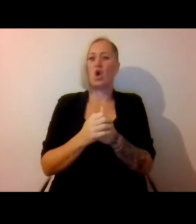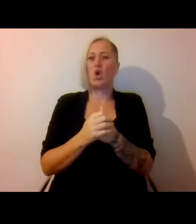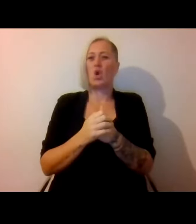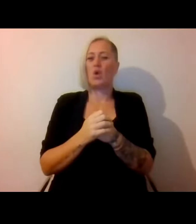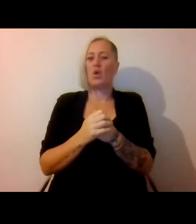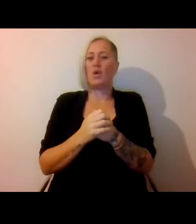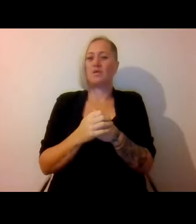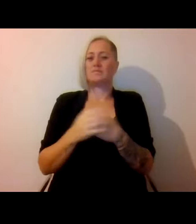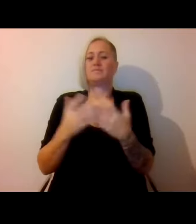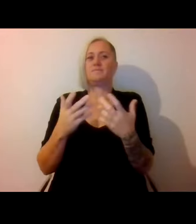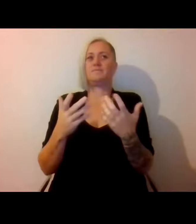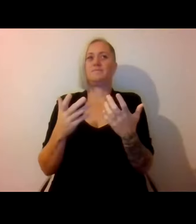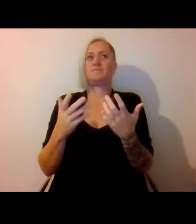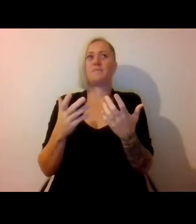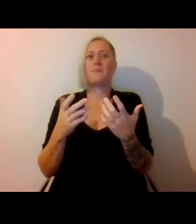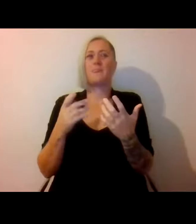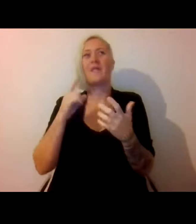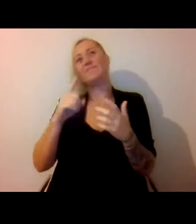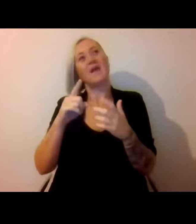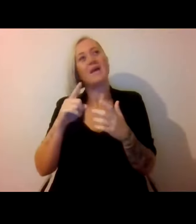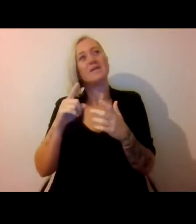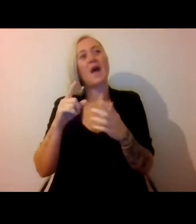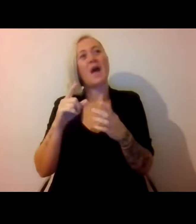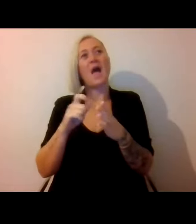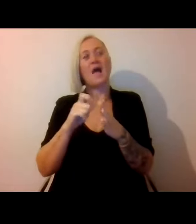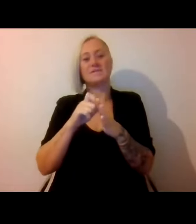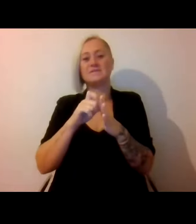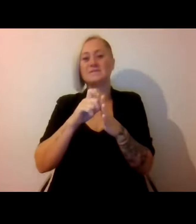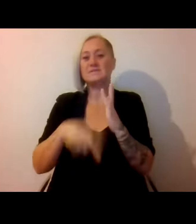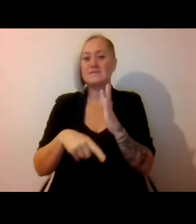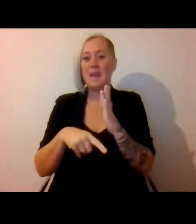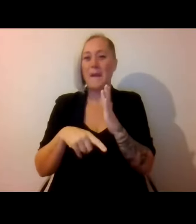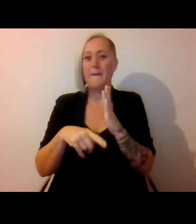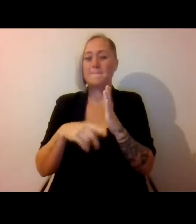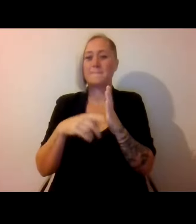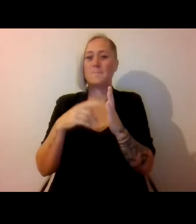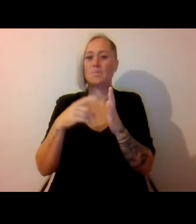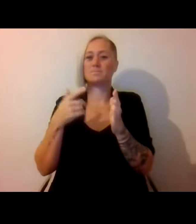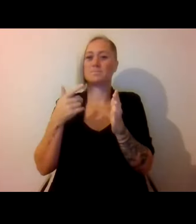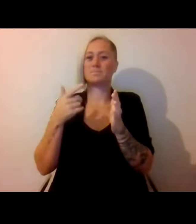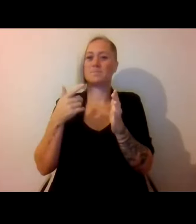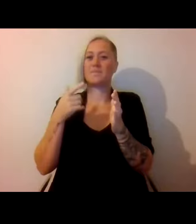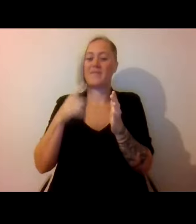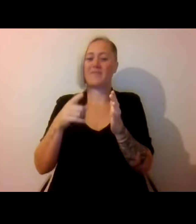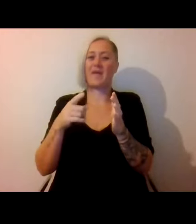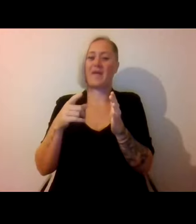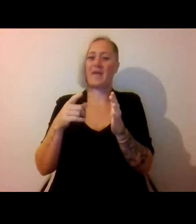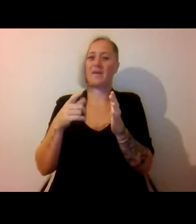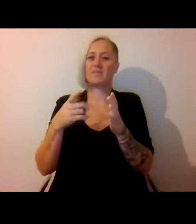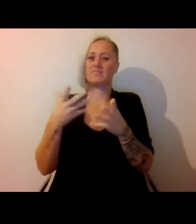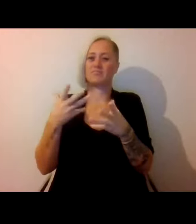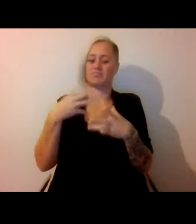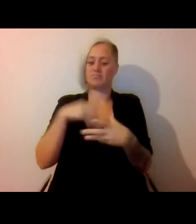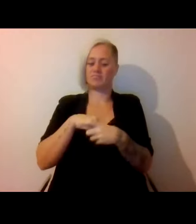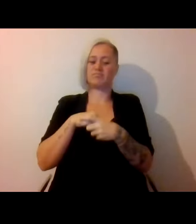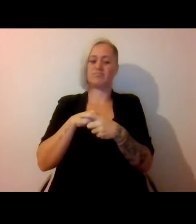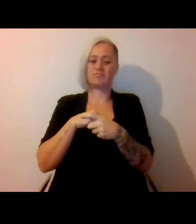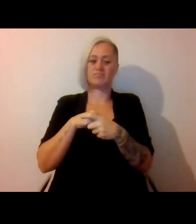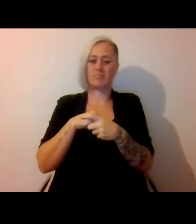philosophically speaking, they are disabled in a sense that they embody pathology. So in a